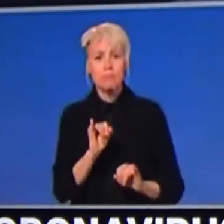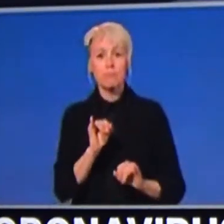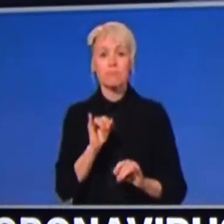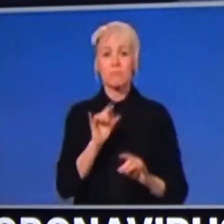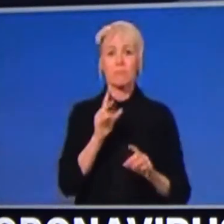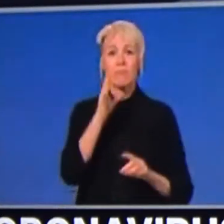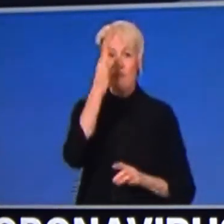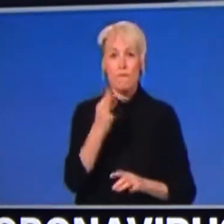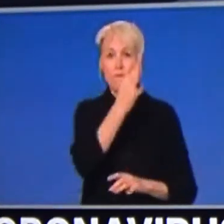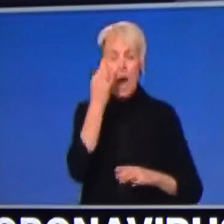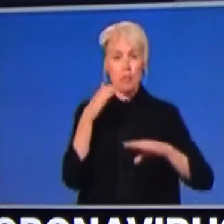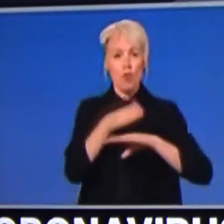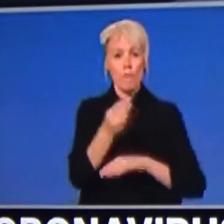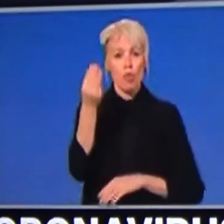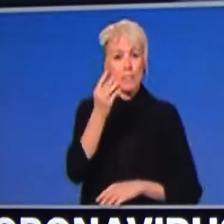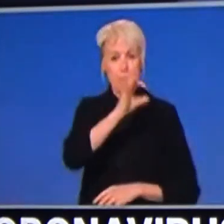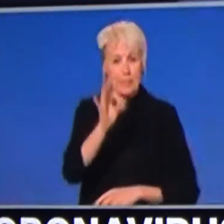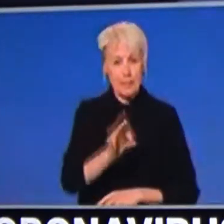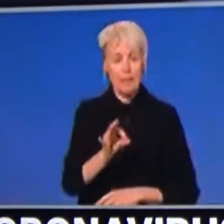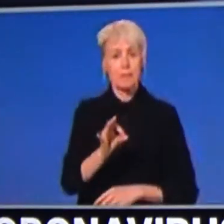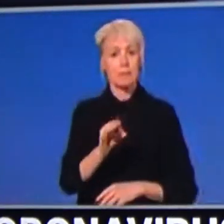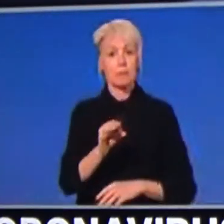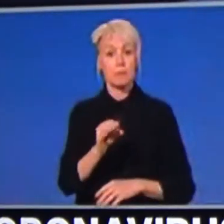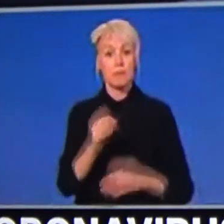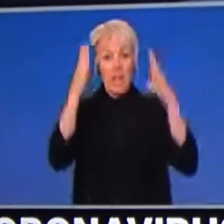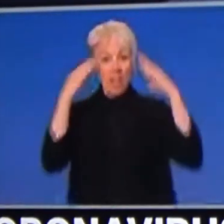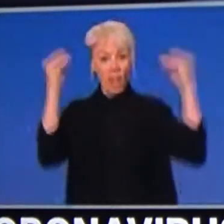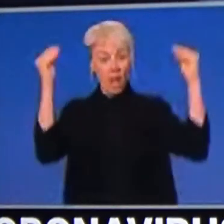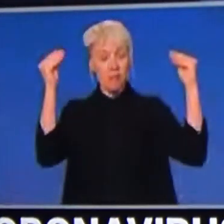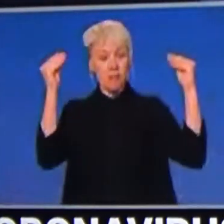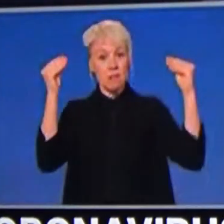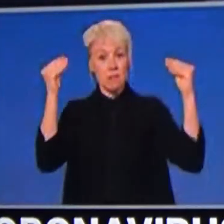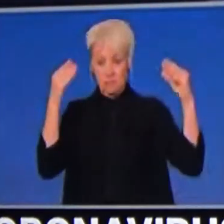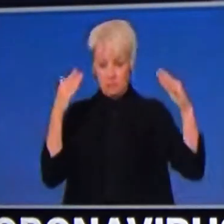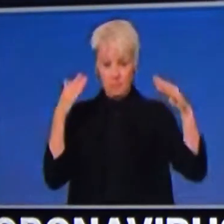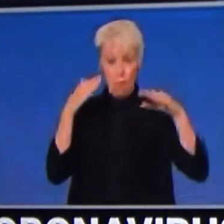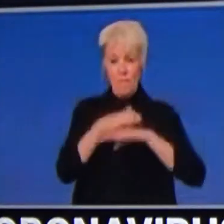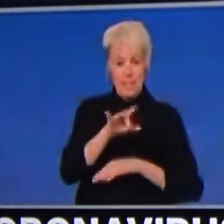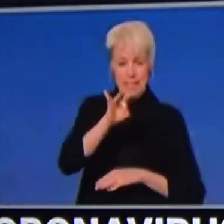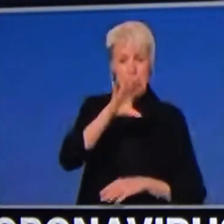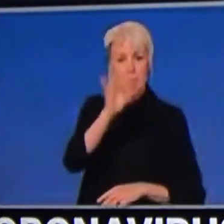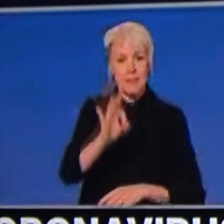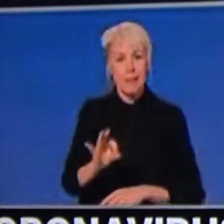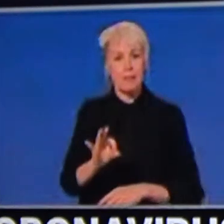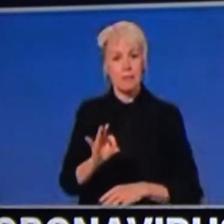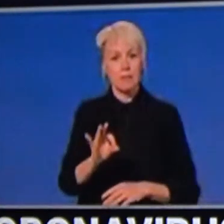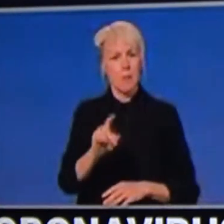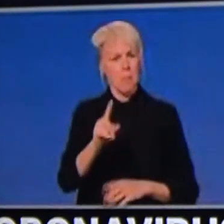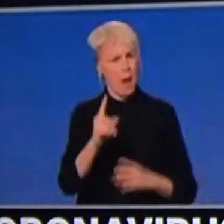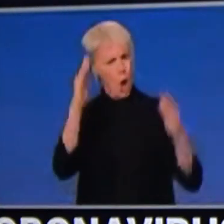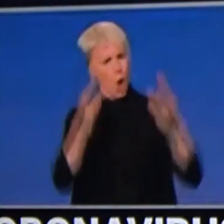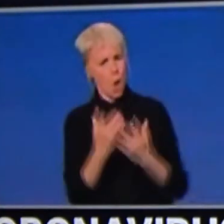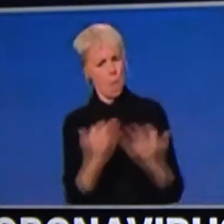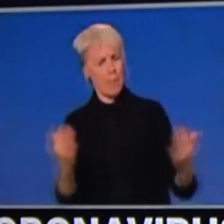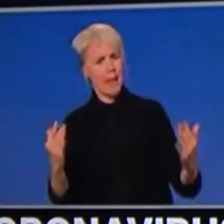over 13%. In the Netherlands it's at 11%, and they've got a population of 17 million. One thing I think we can be